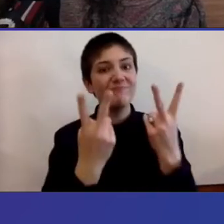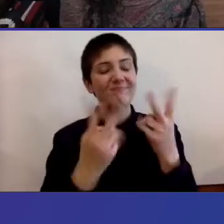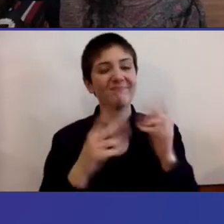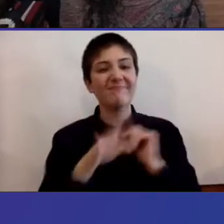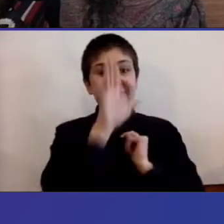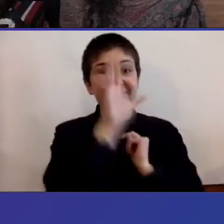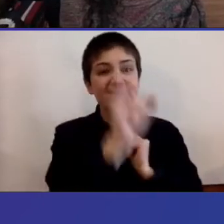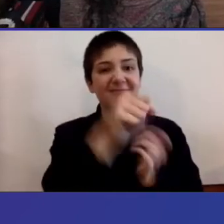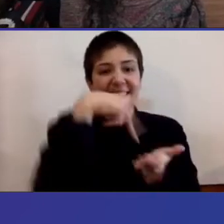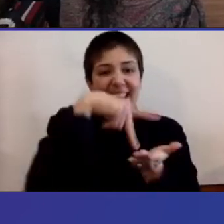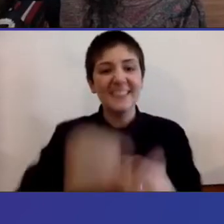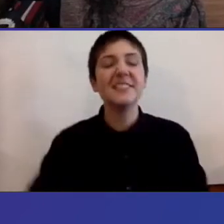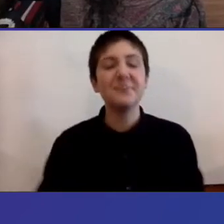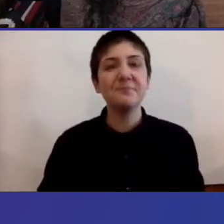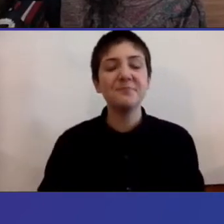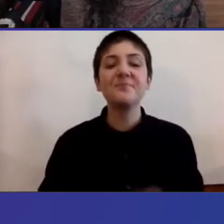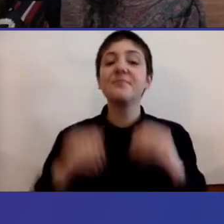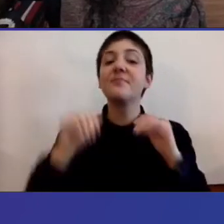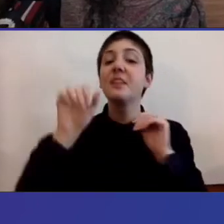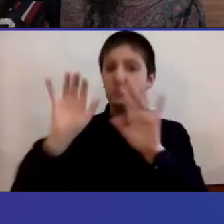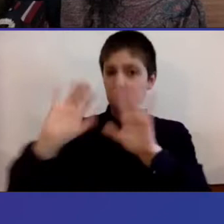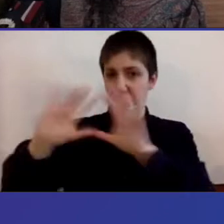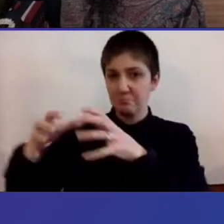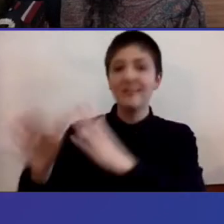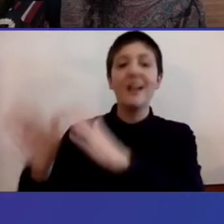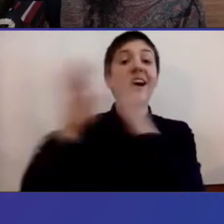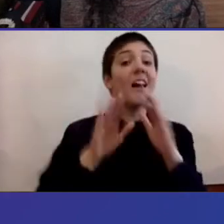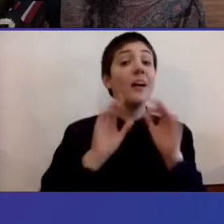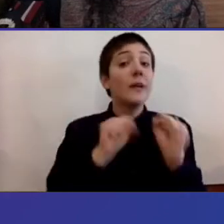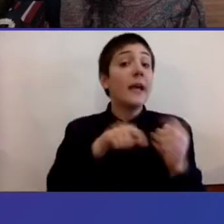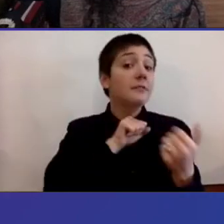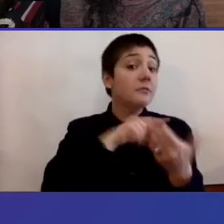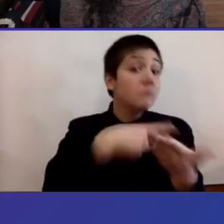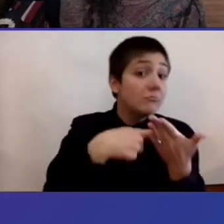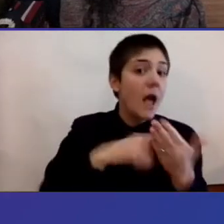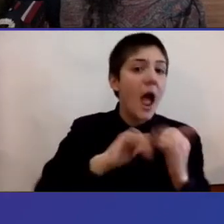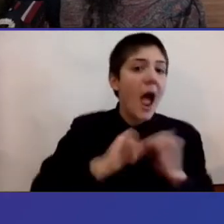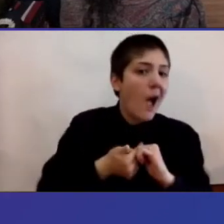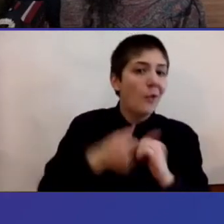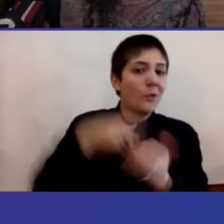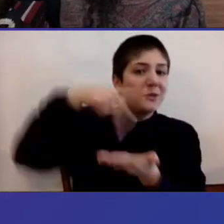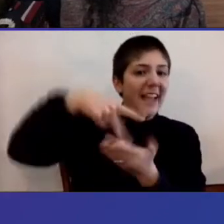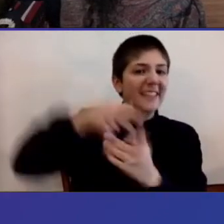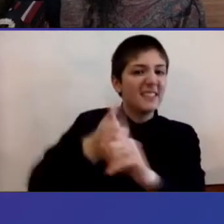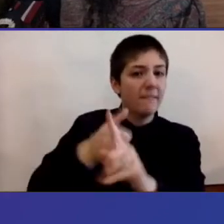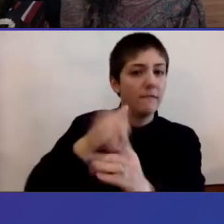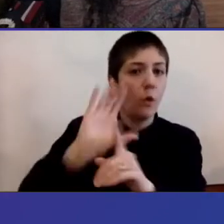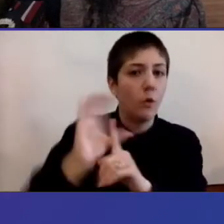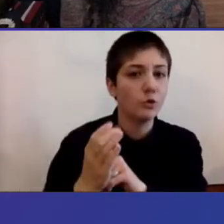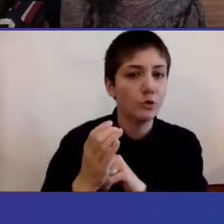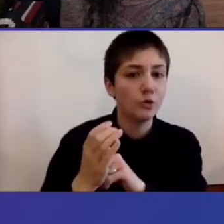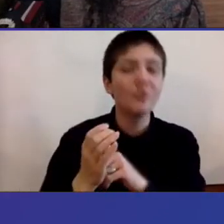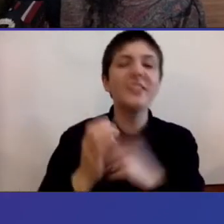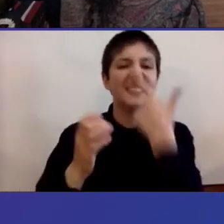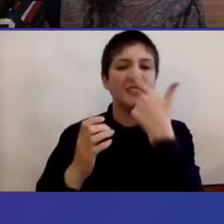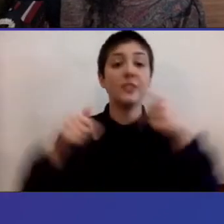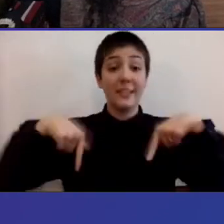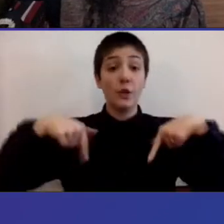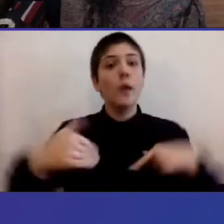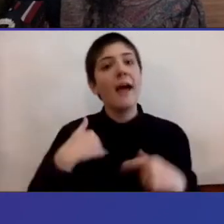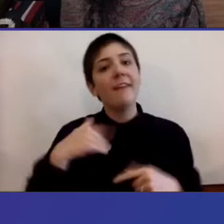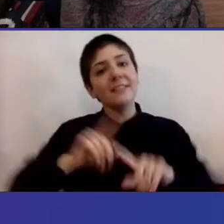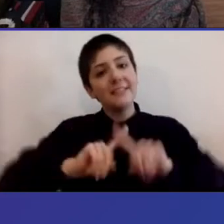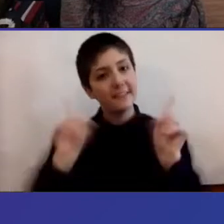we can talk about these cultures. So all of you here go to public school or private school to